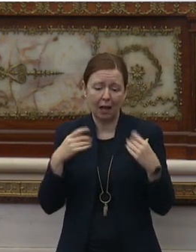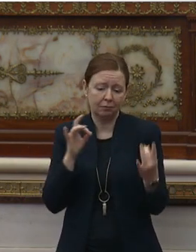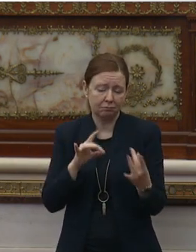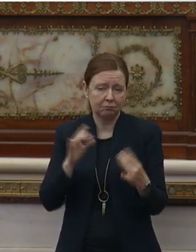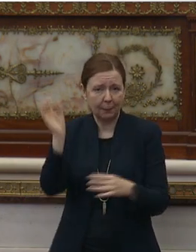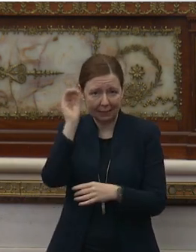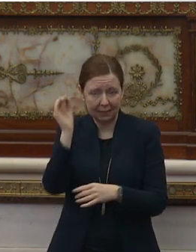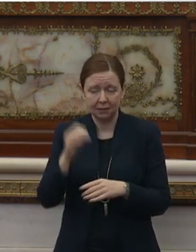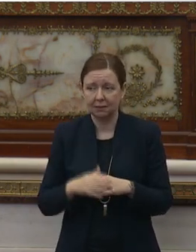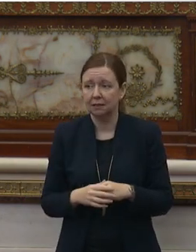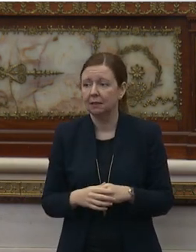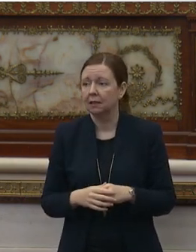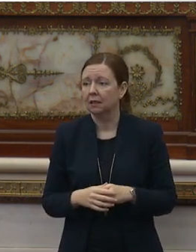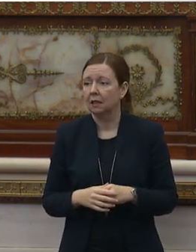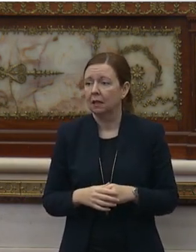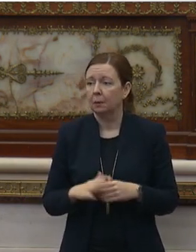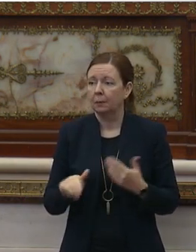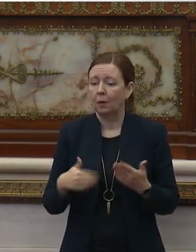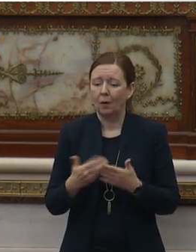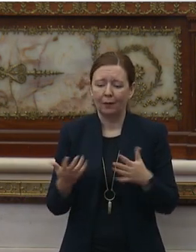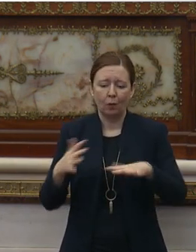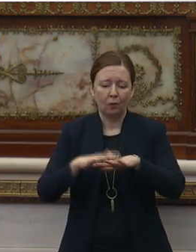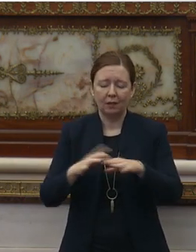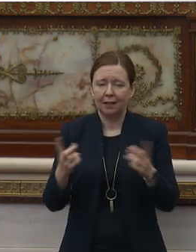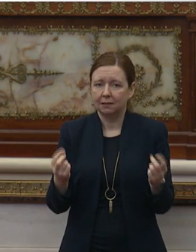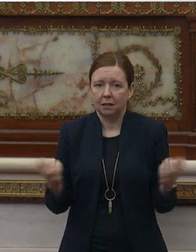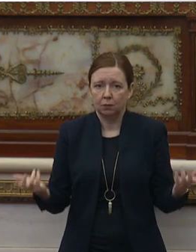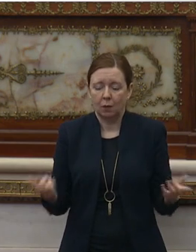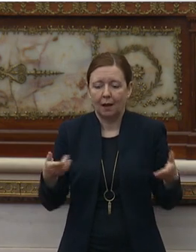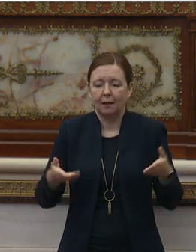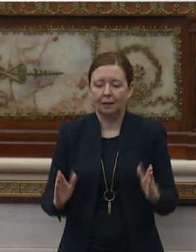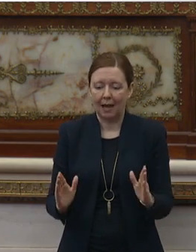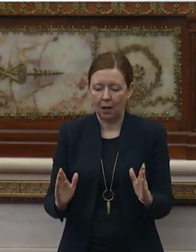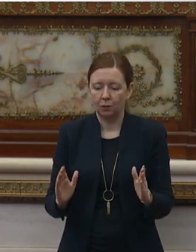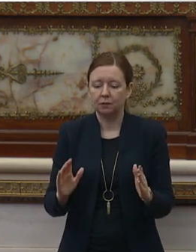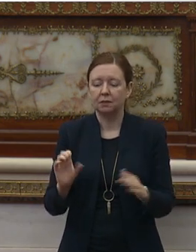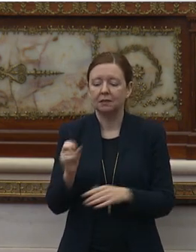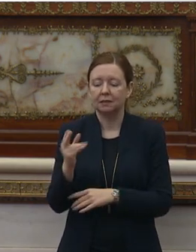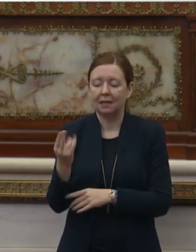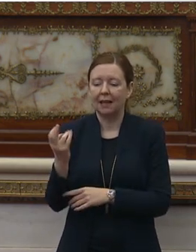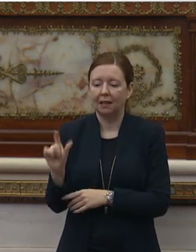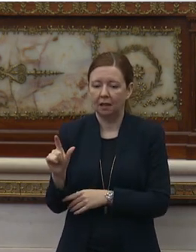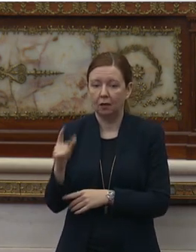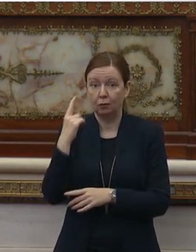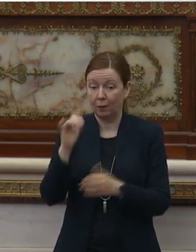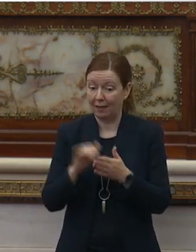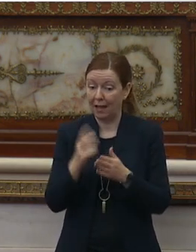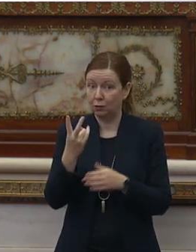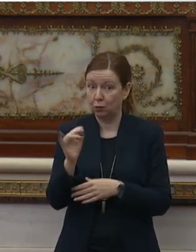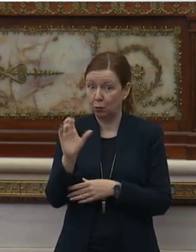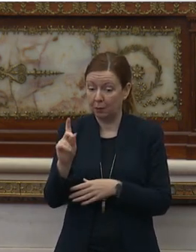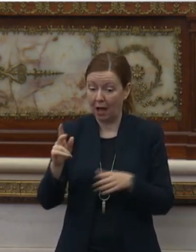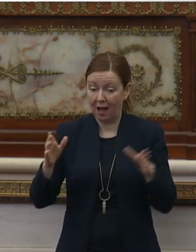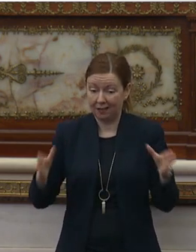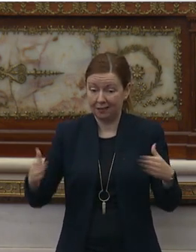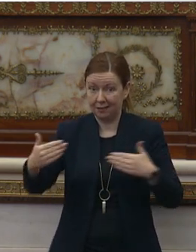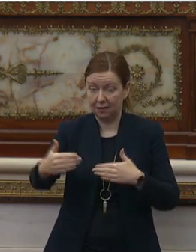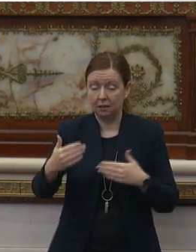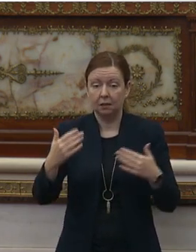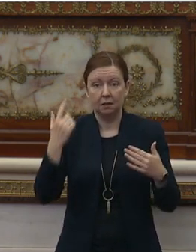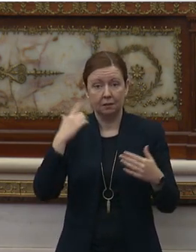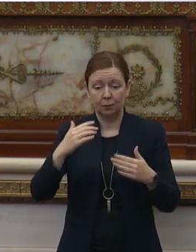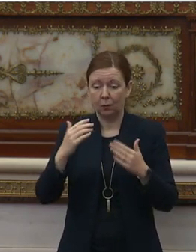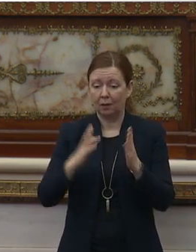And all this overlay does is allow the Society and Labors for the two-block area, the height limit, to have a voice